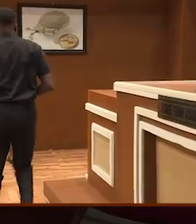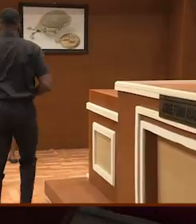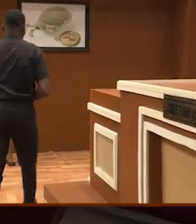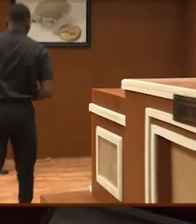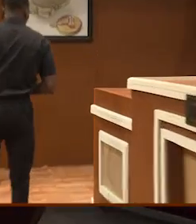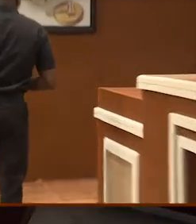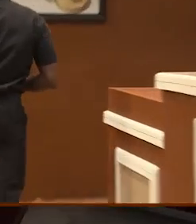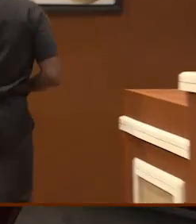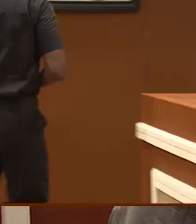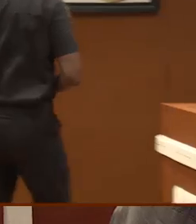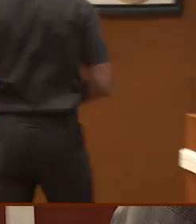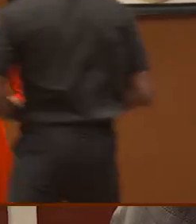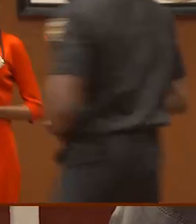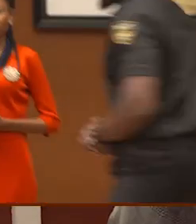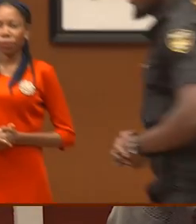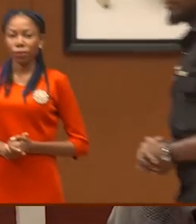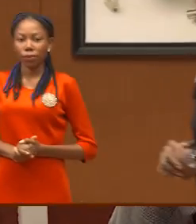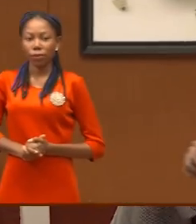Honor.